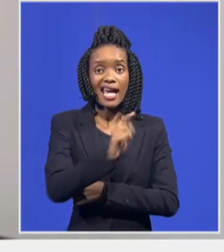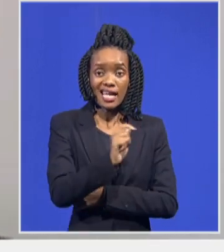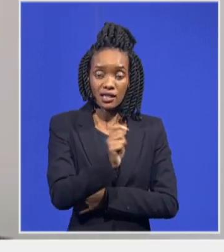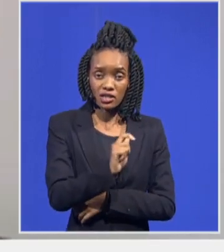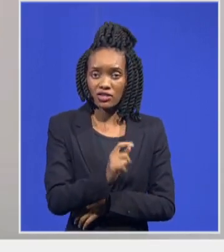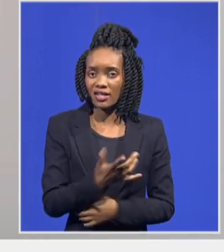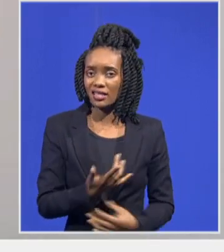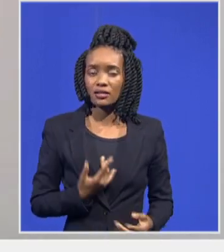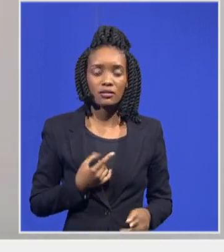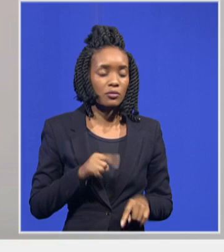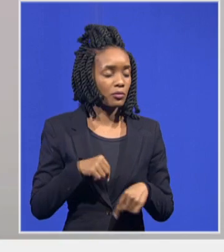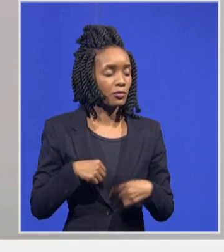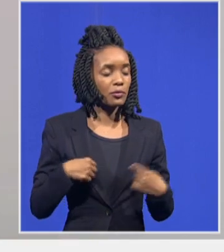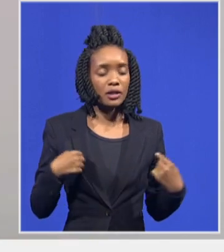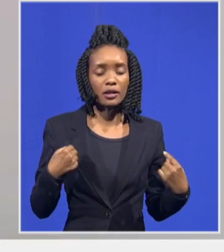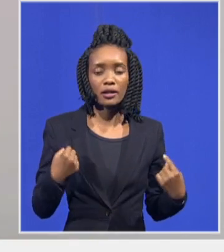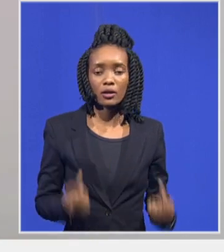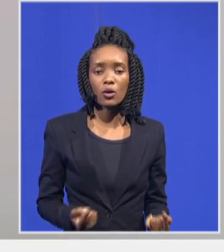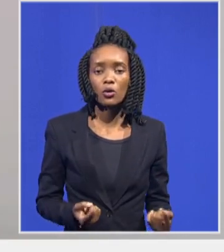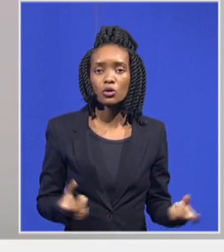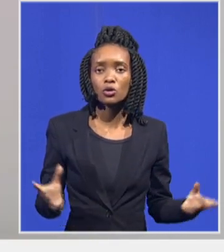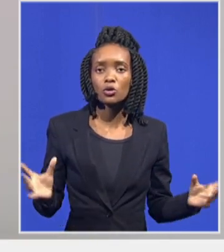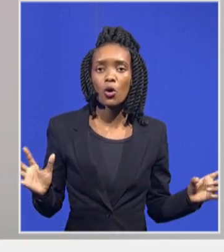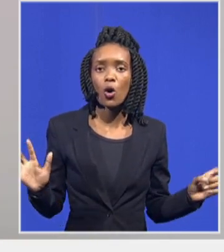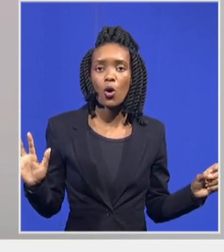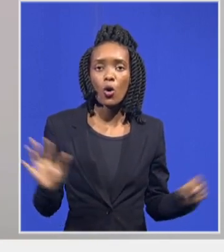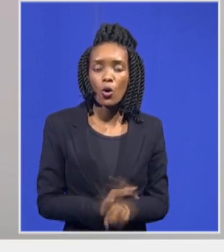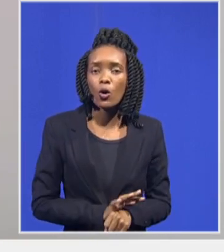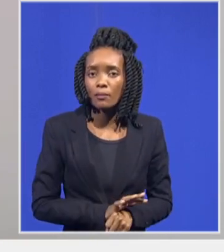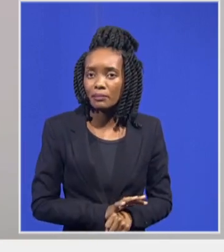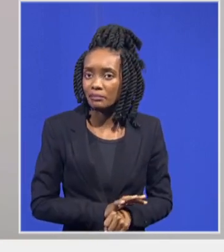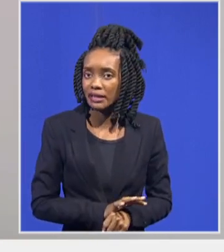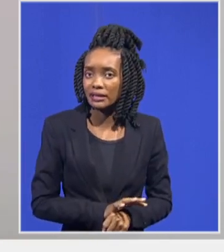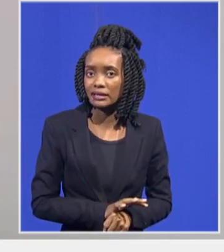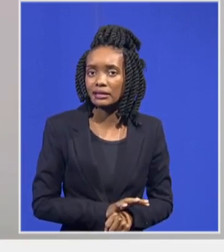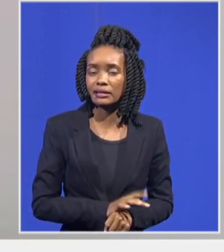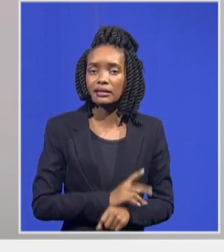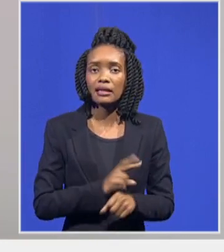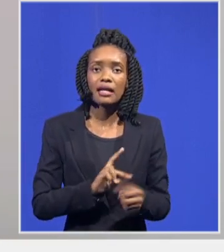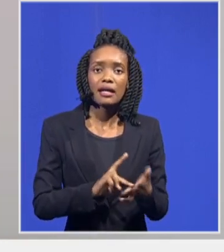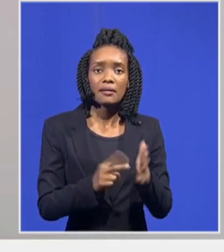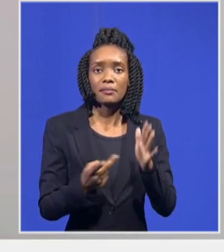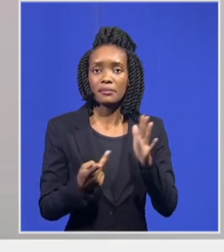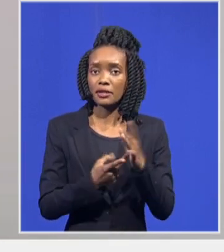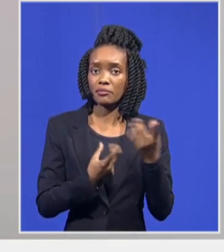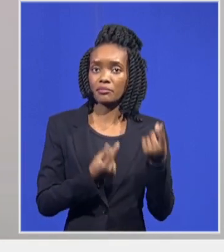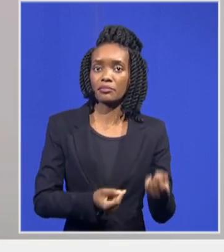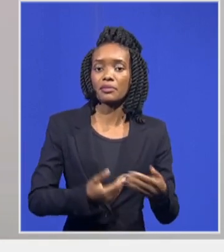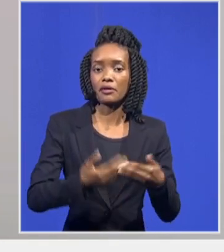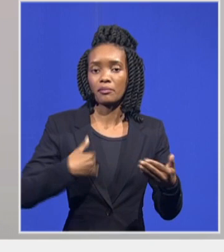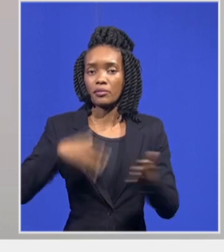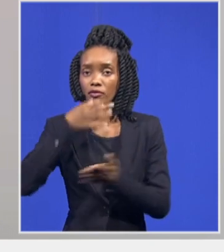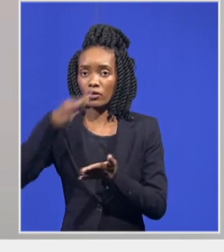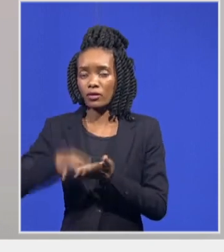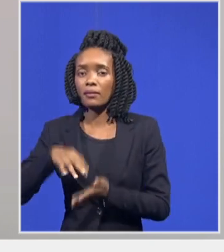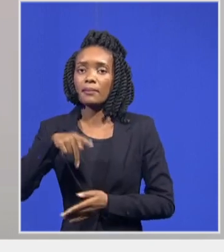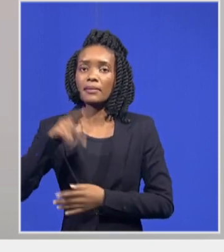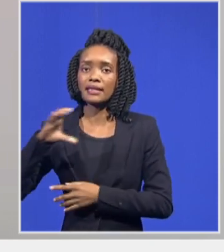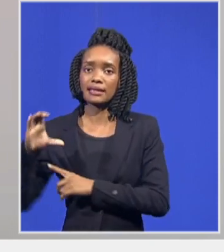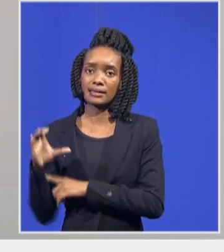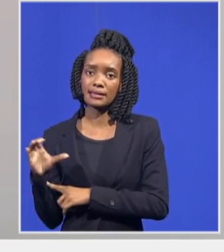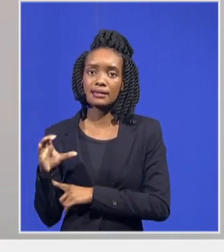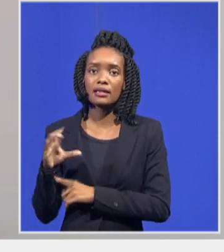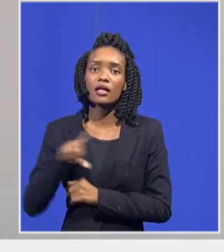not complete the implementation, the implementation plan without the recommendations of the PCC, because that would